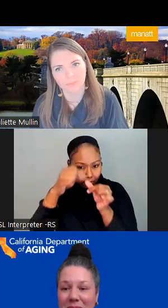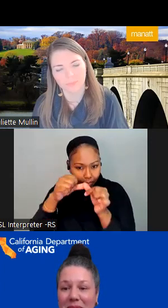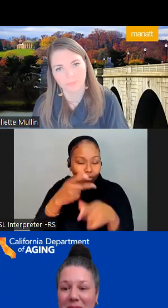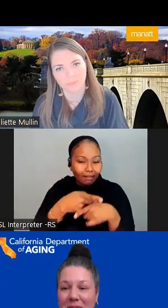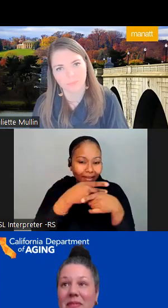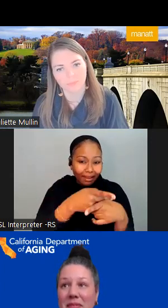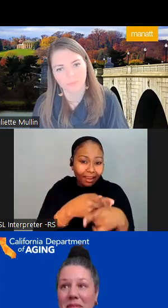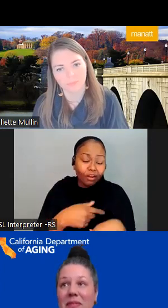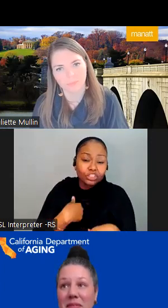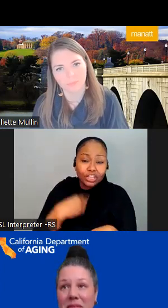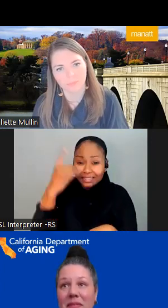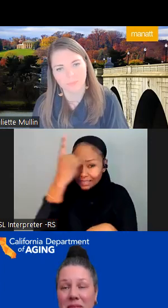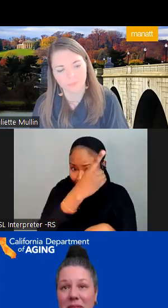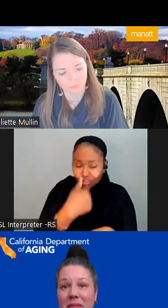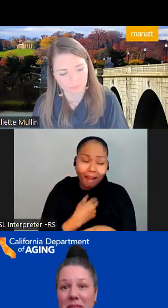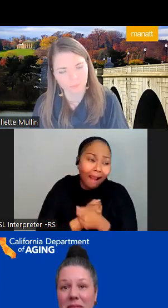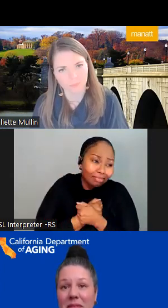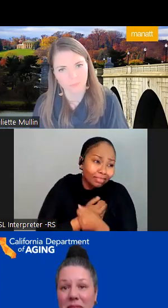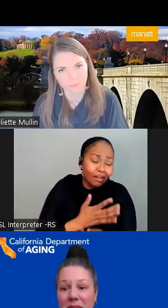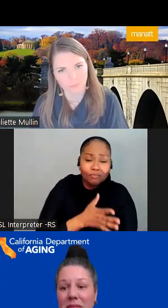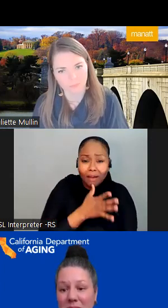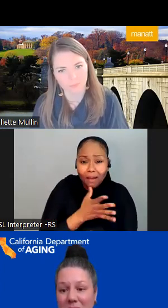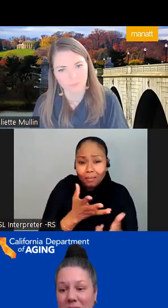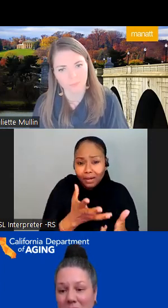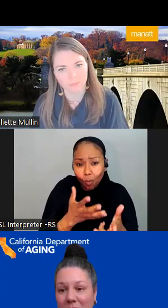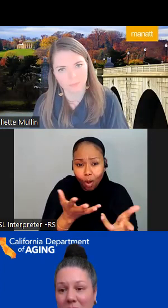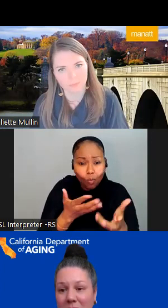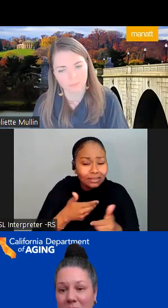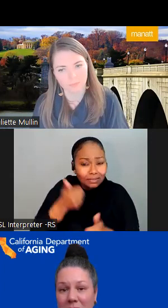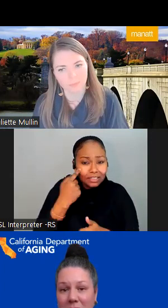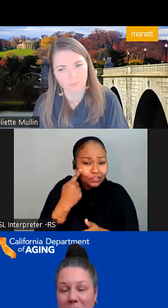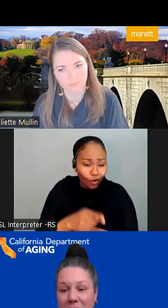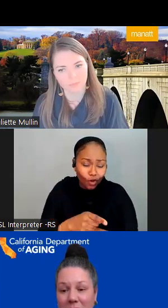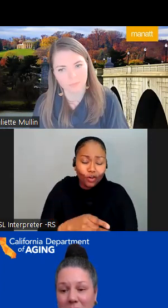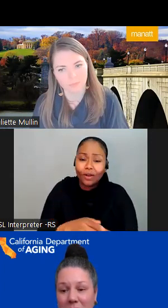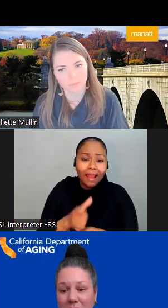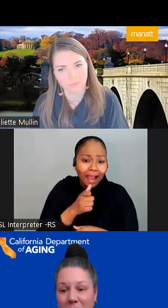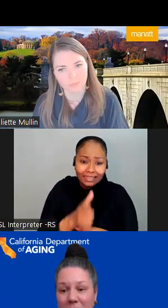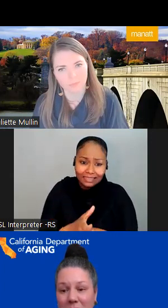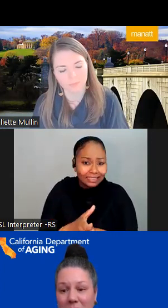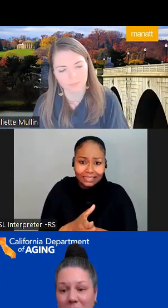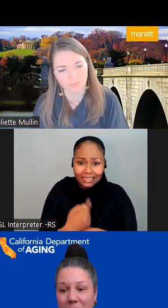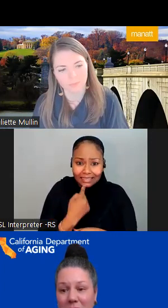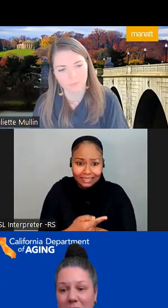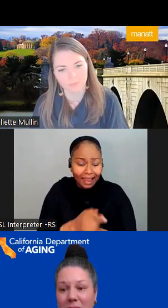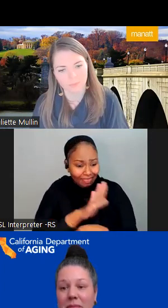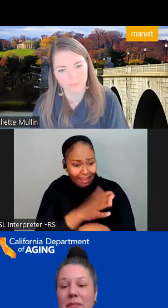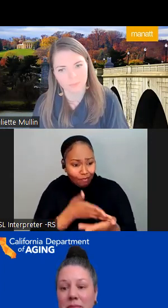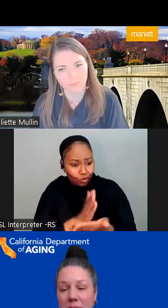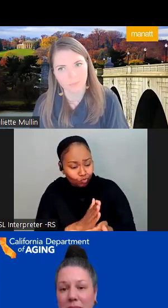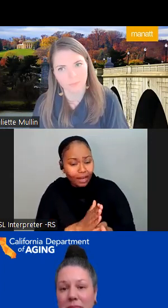my mom and I want what's best for her. I did not check that love, my rights, nor hers at the door of the long-term care